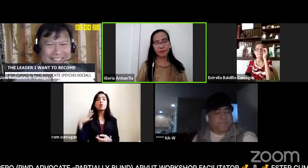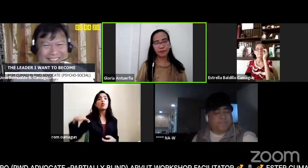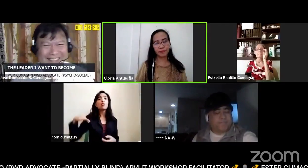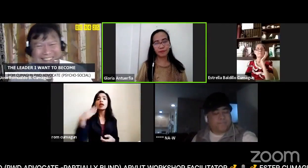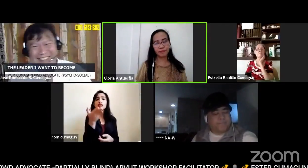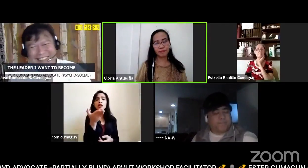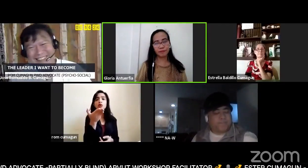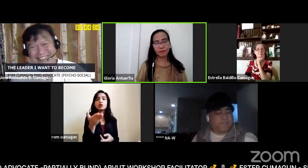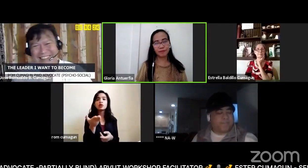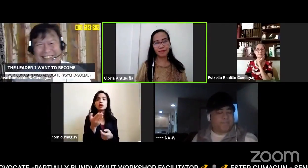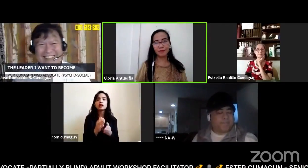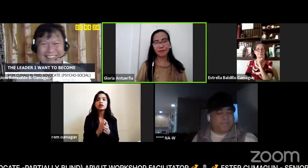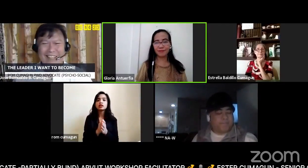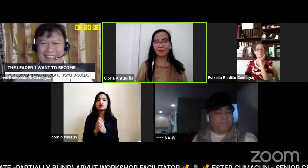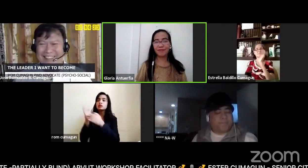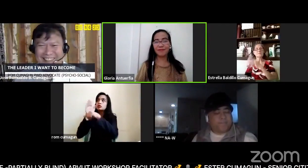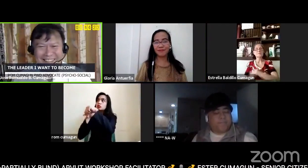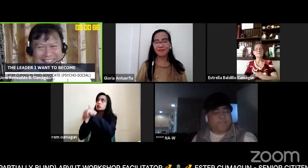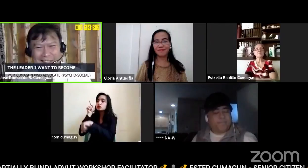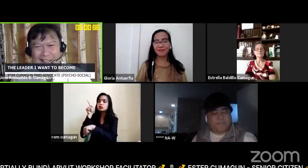lead Him.